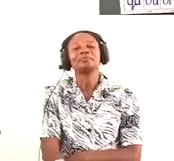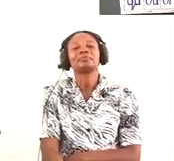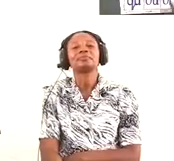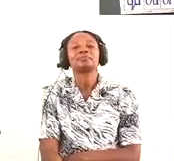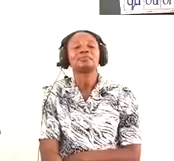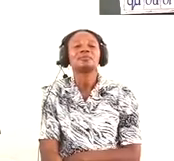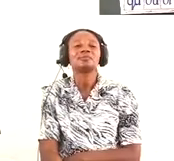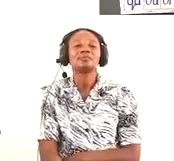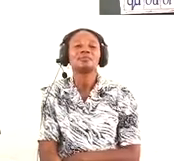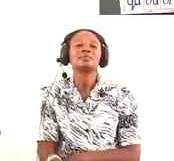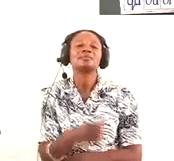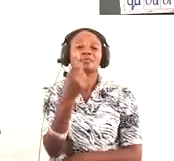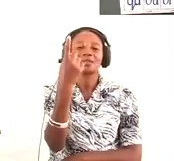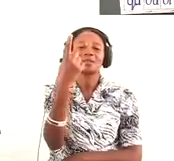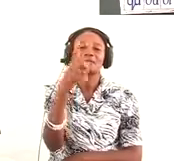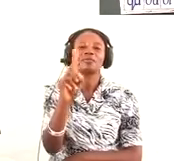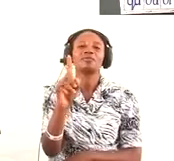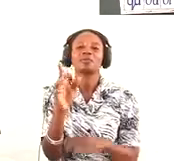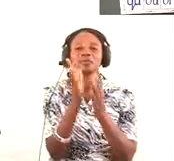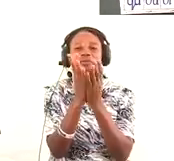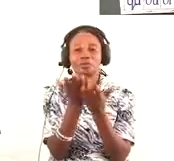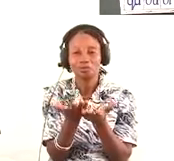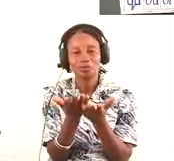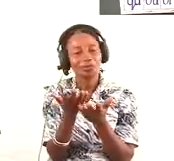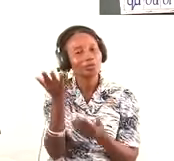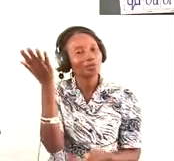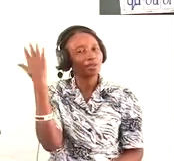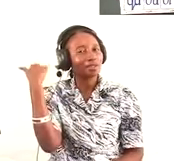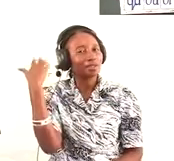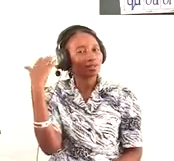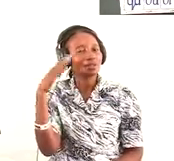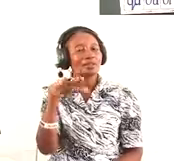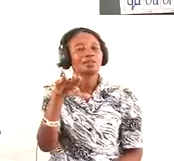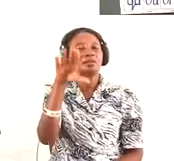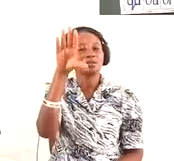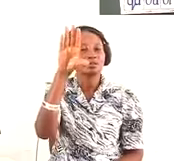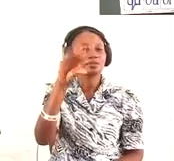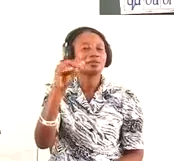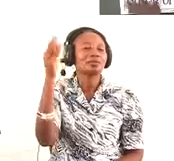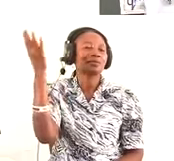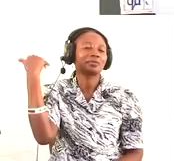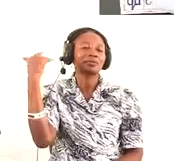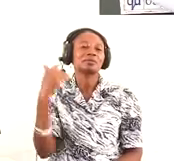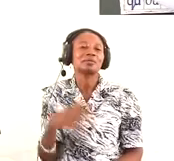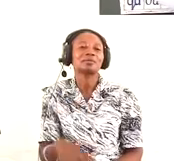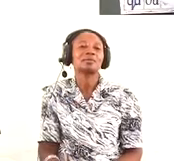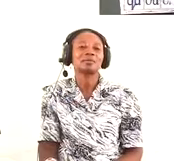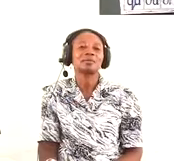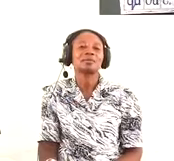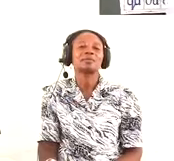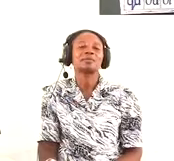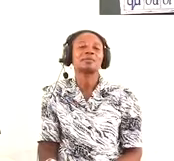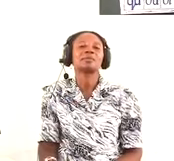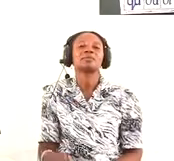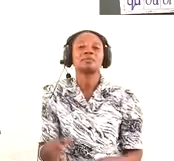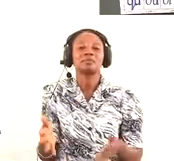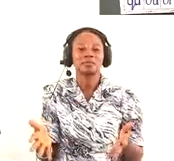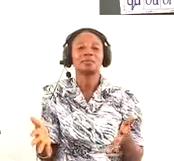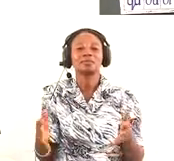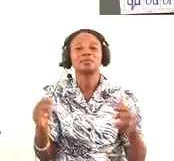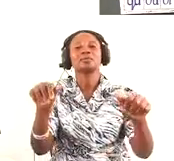These were the first book that we did before. And now you have start the